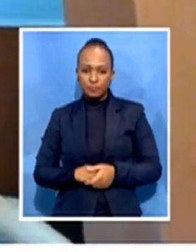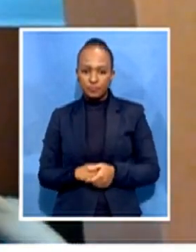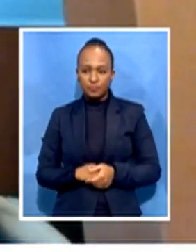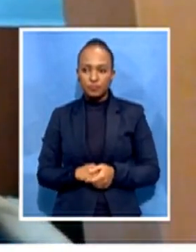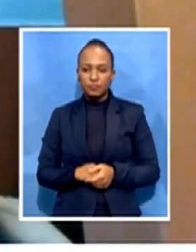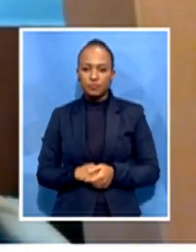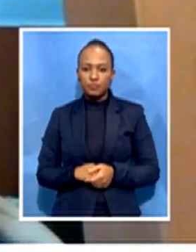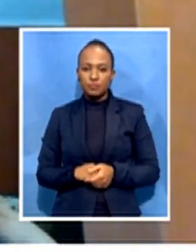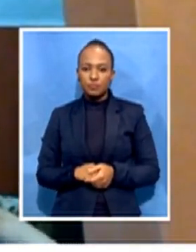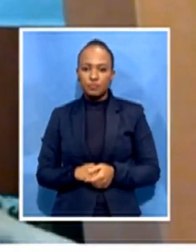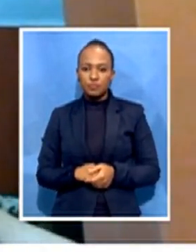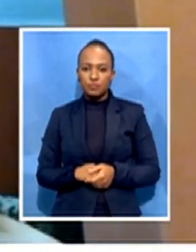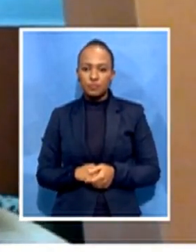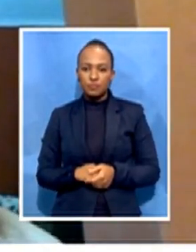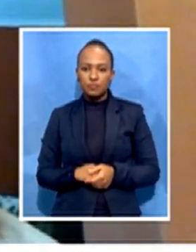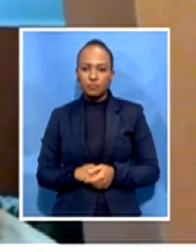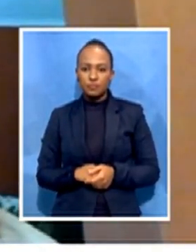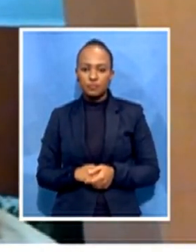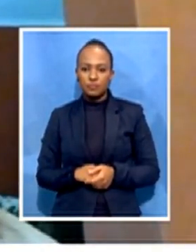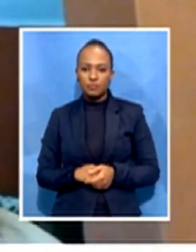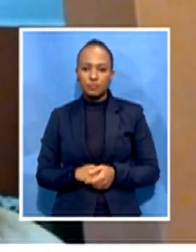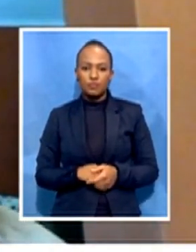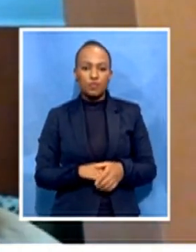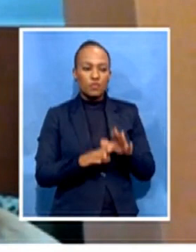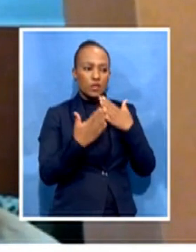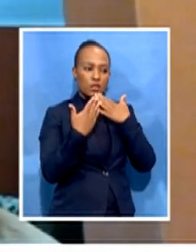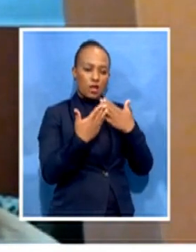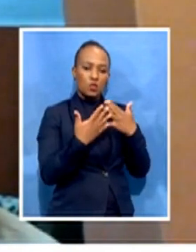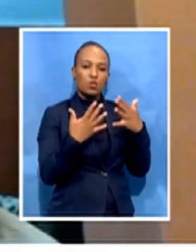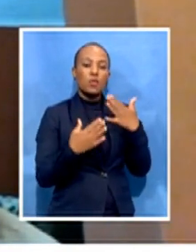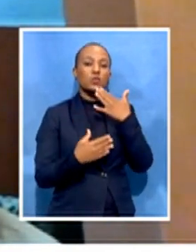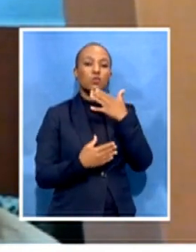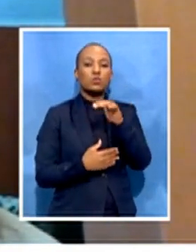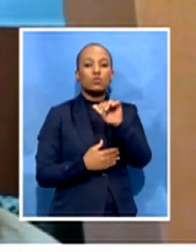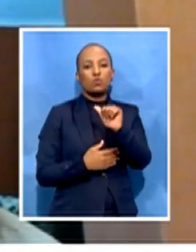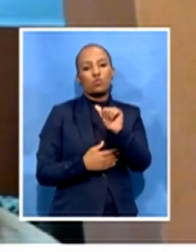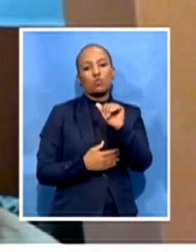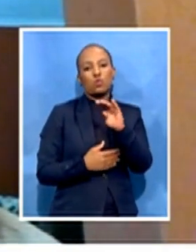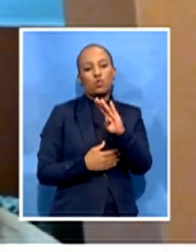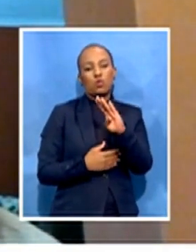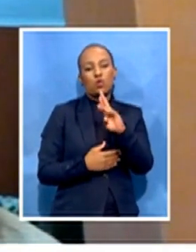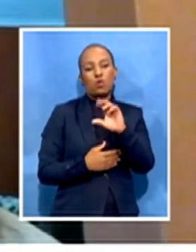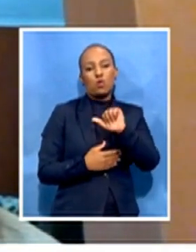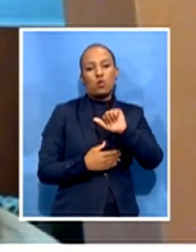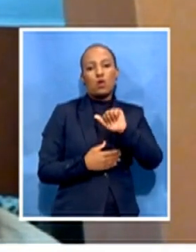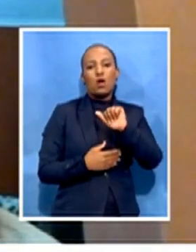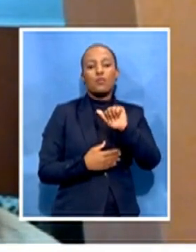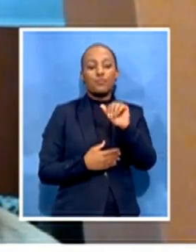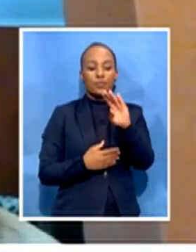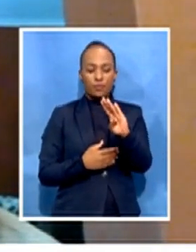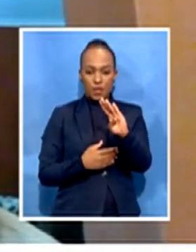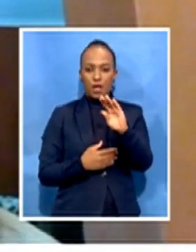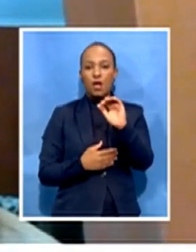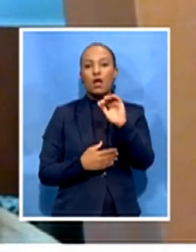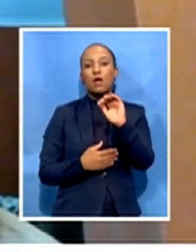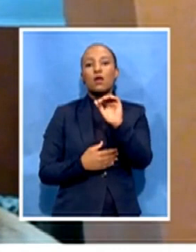Thank you so much, Ibrahim, for that incisive input. I think, when we look at the